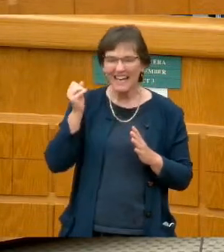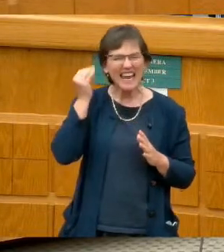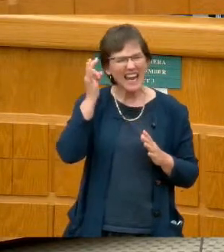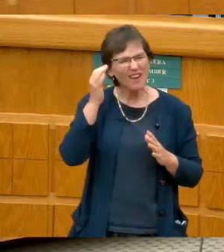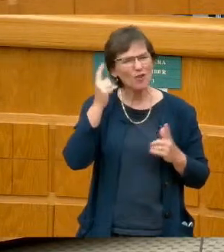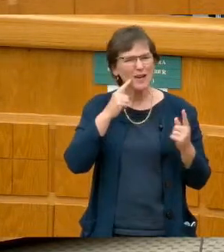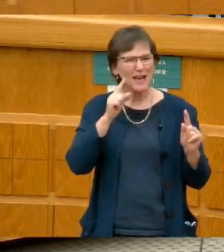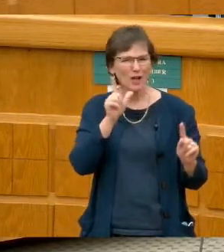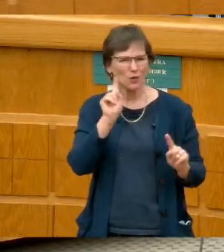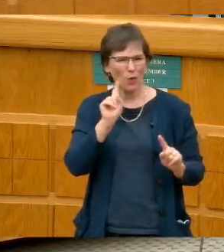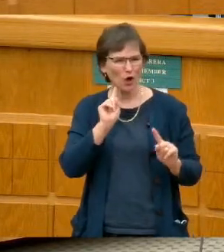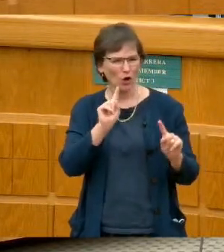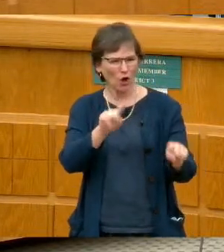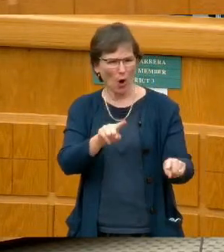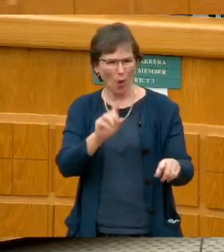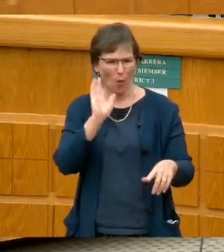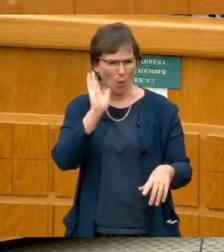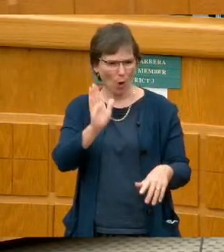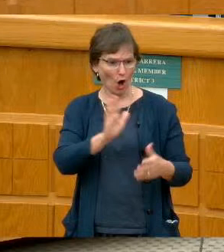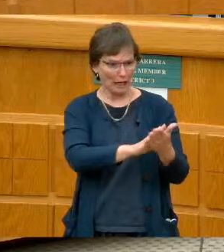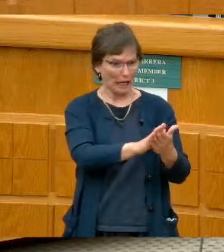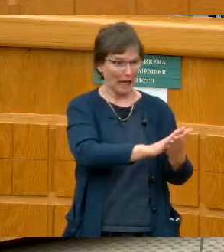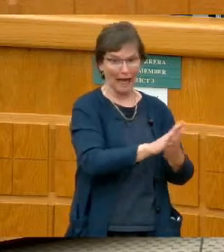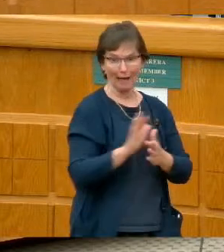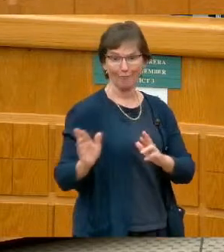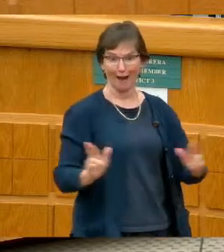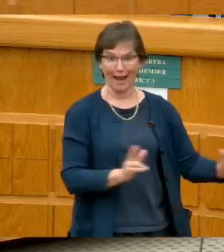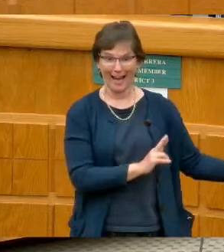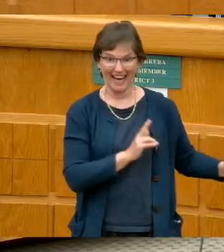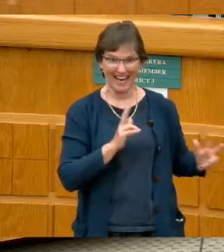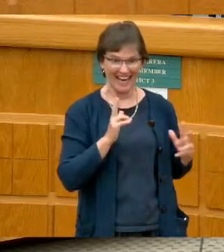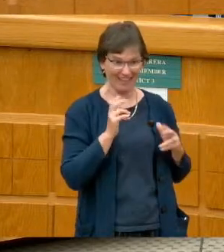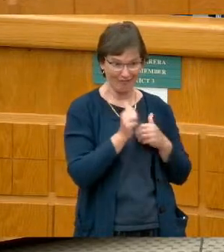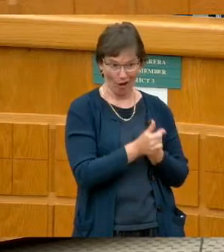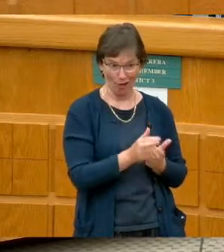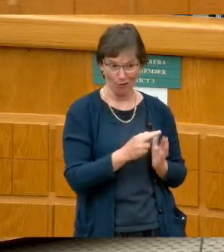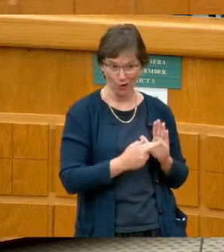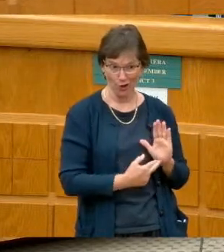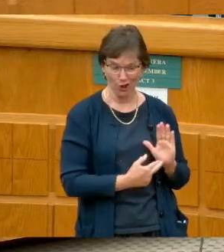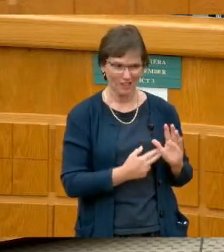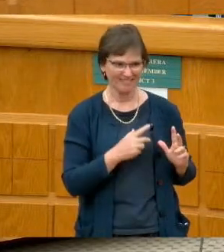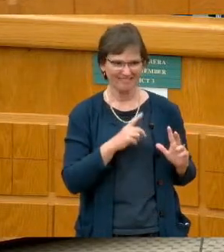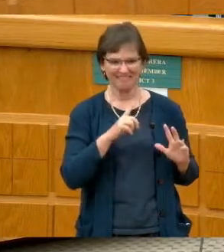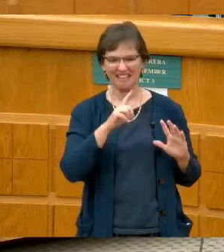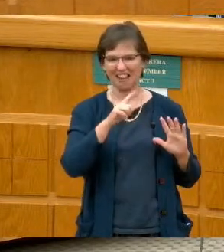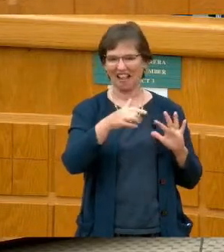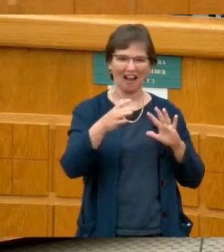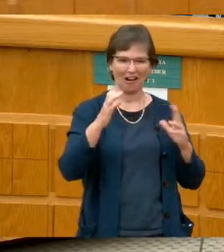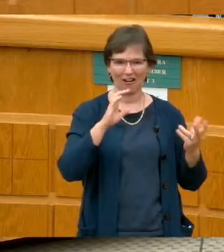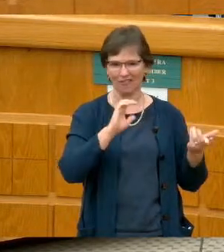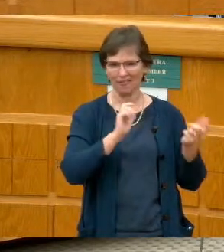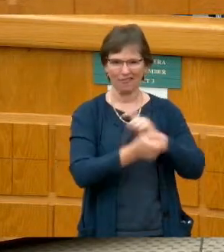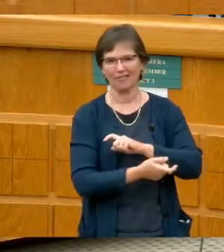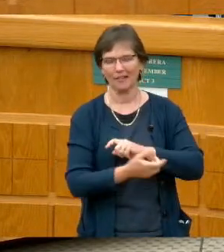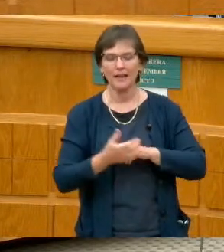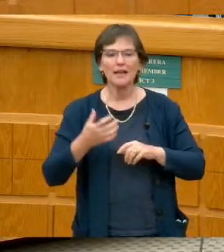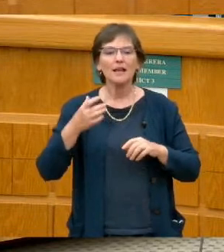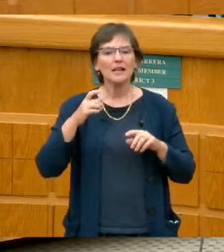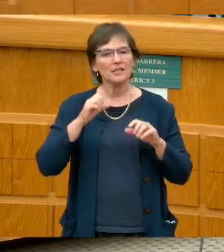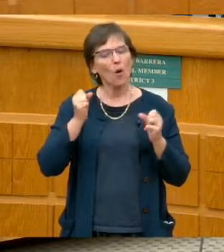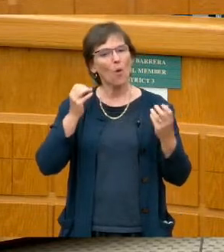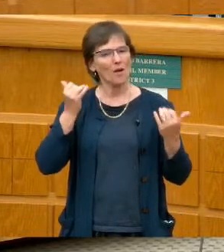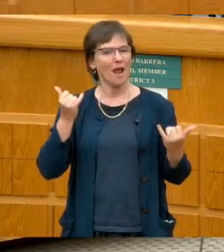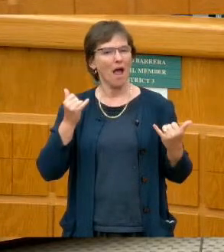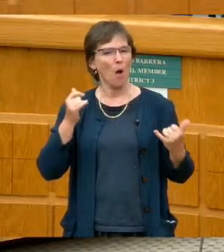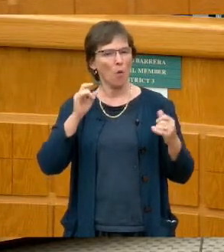and then after you leave, they go back to normal. But if it's a surprise visit, it makes a lot of difference. That means they're doing it on a pretty consistent basis, and that's what we